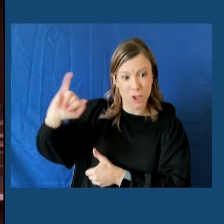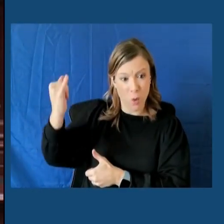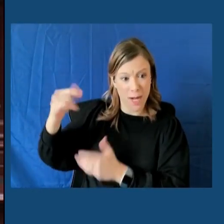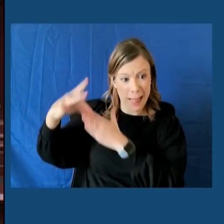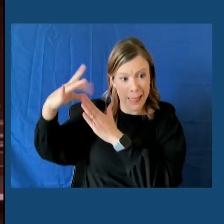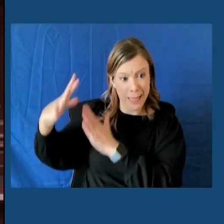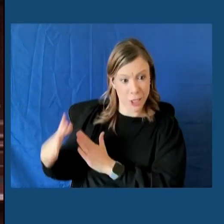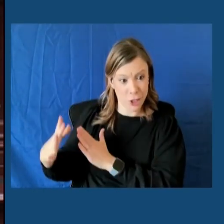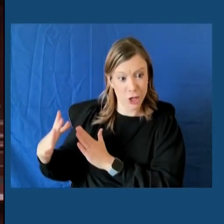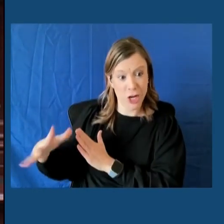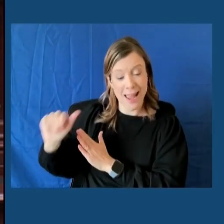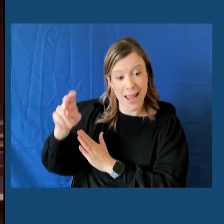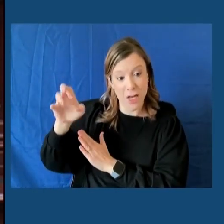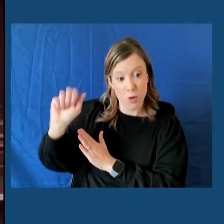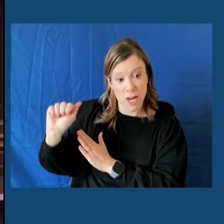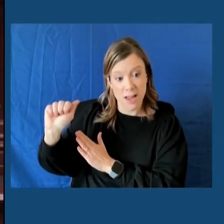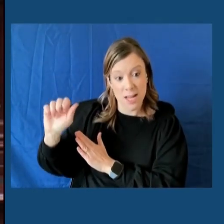Speaker.